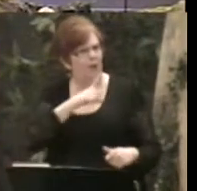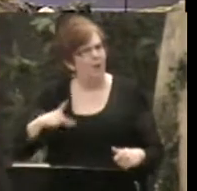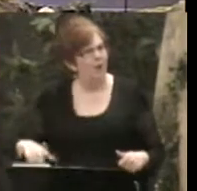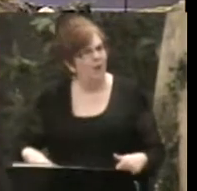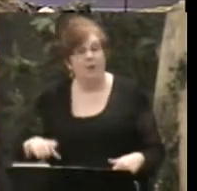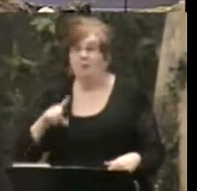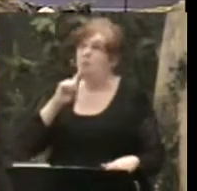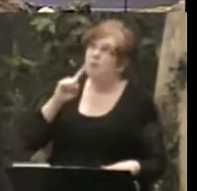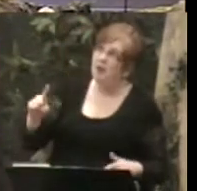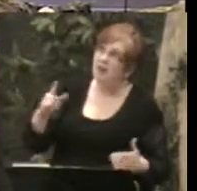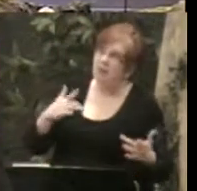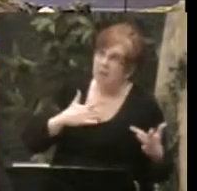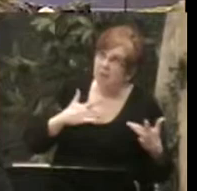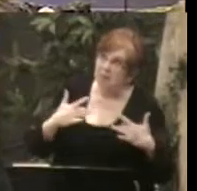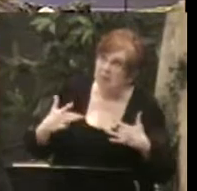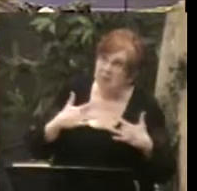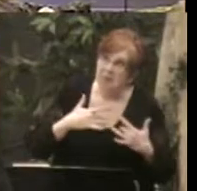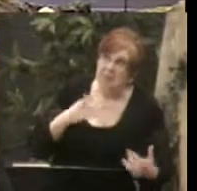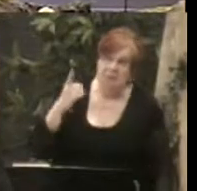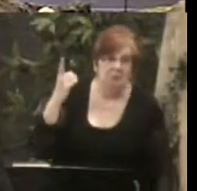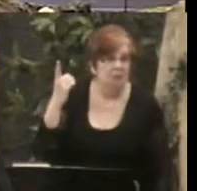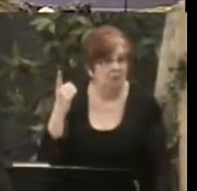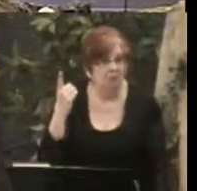do you really care?"